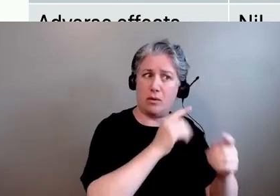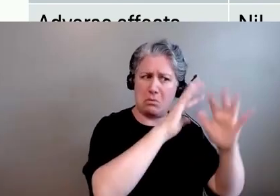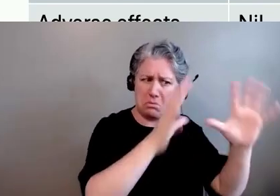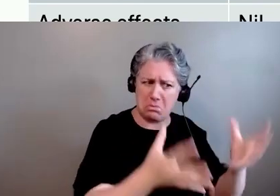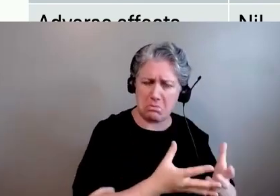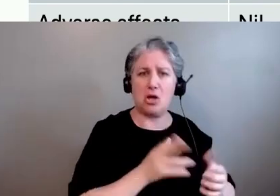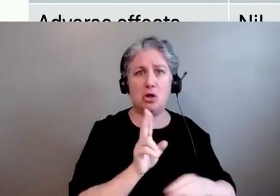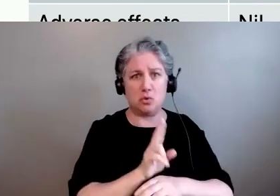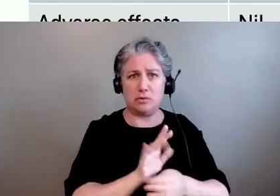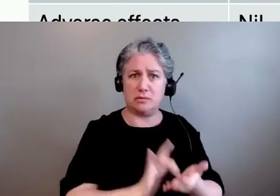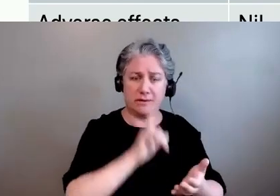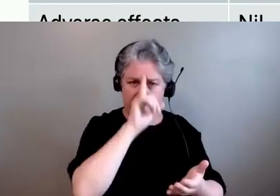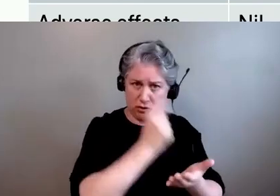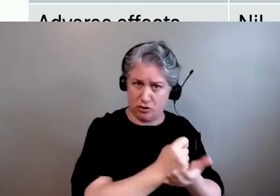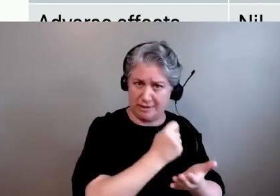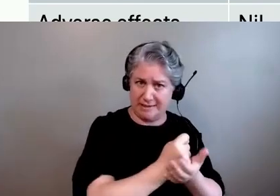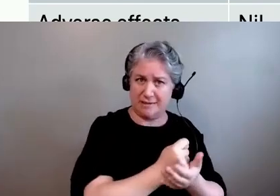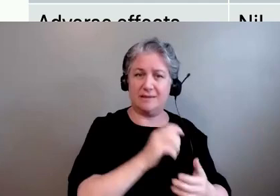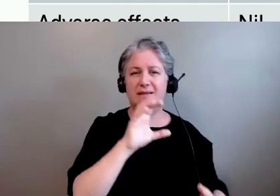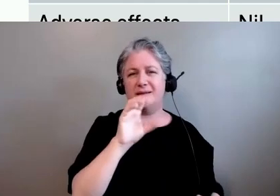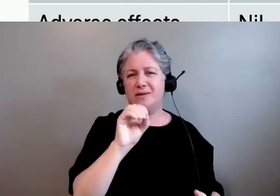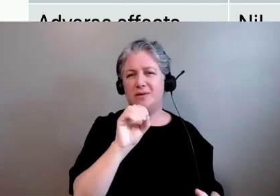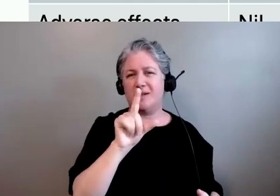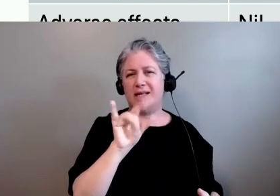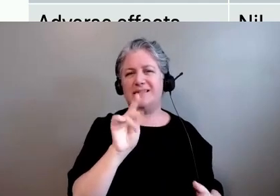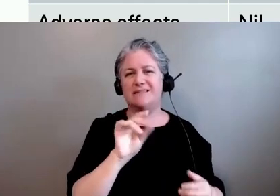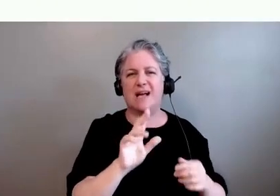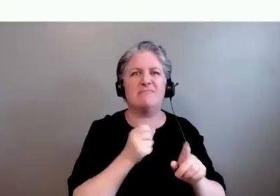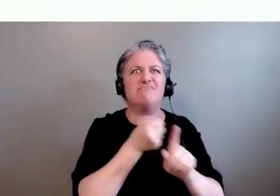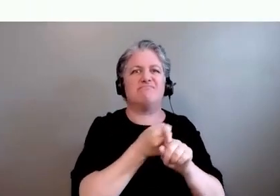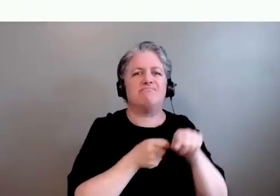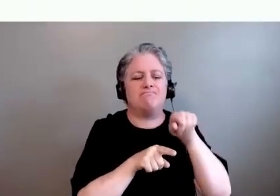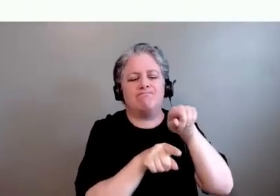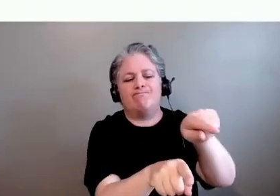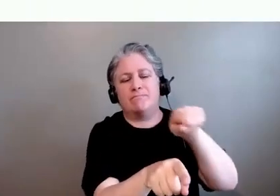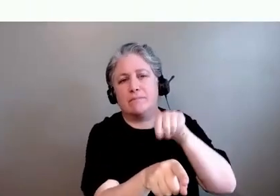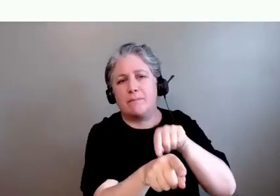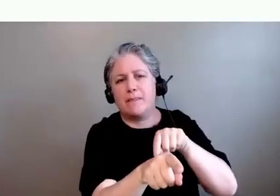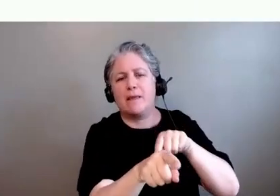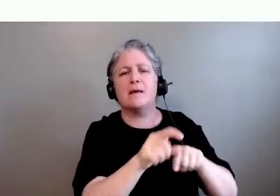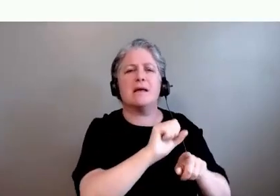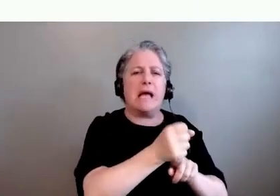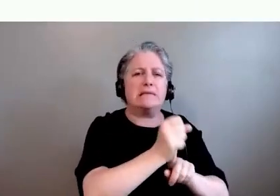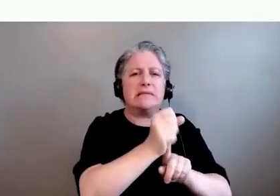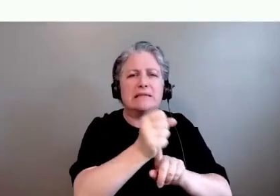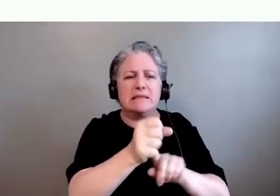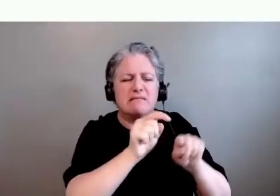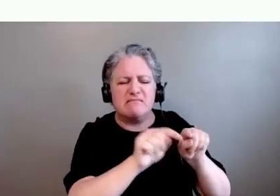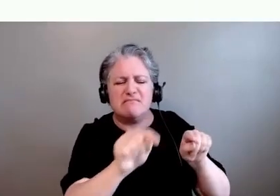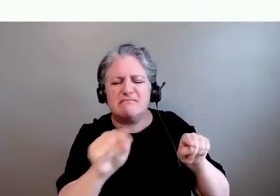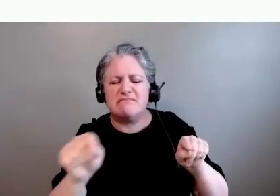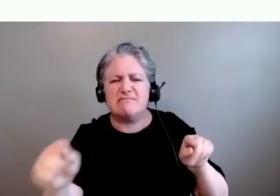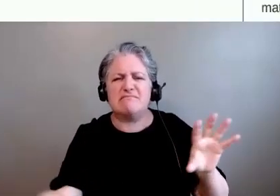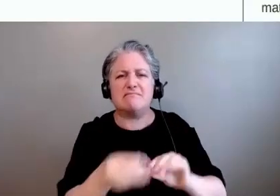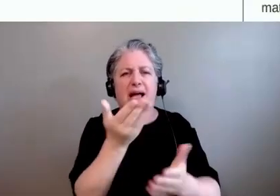series of using vancomycin for treating the colitis associated with PSC. But these were case series, so they really were at the lower end of